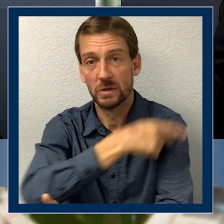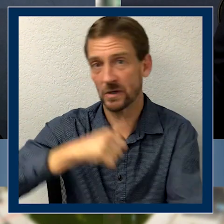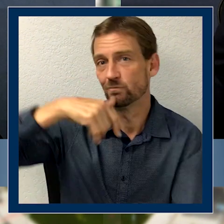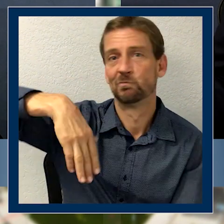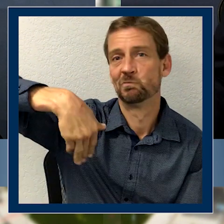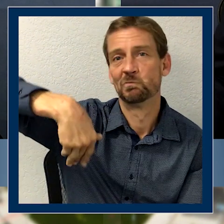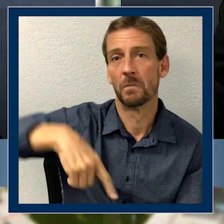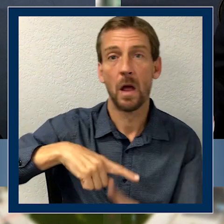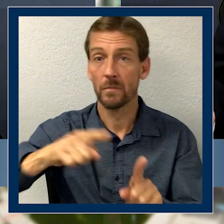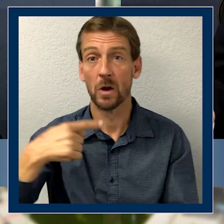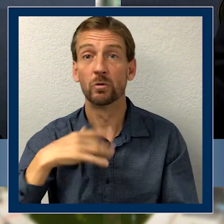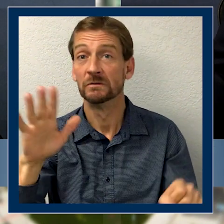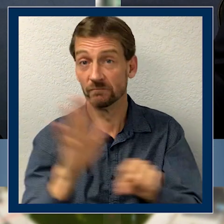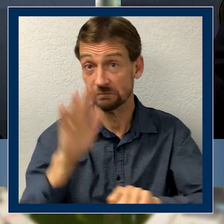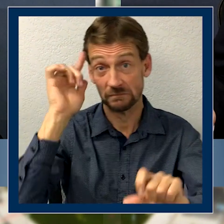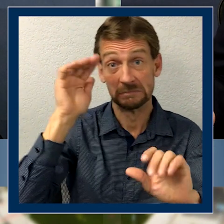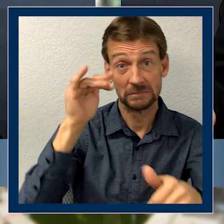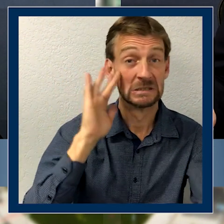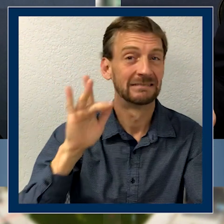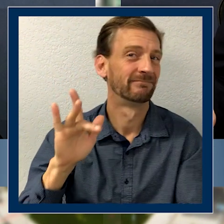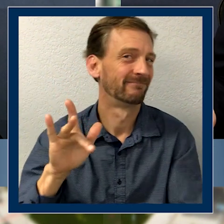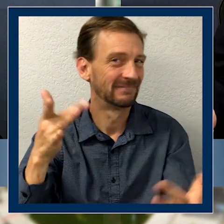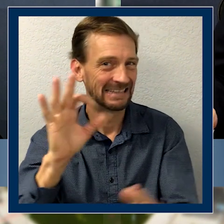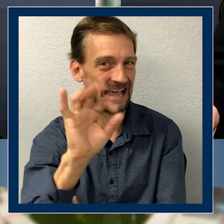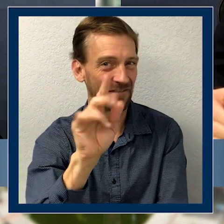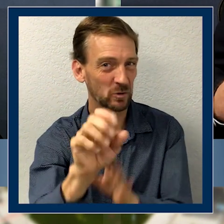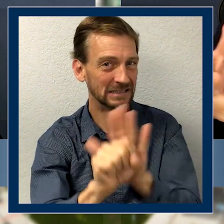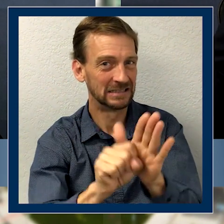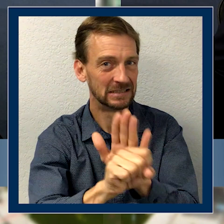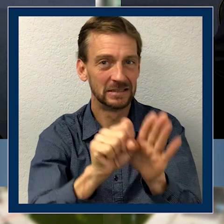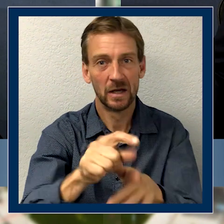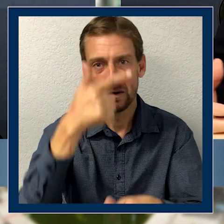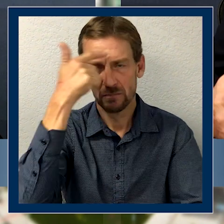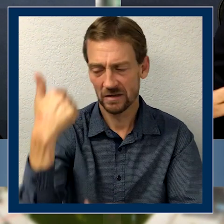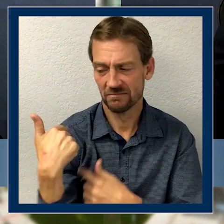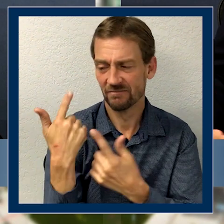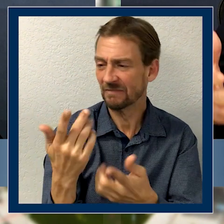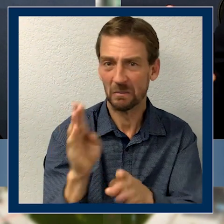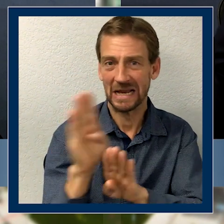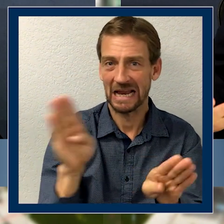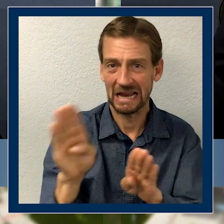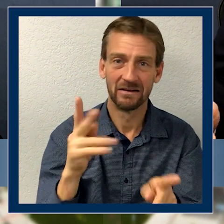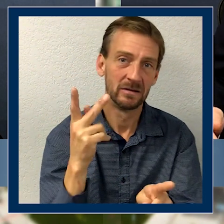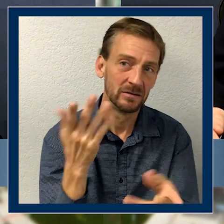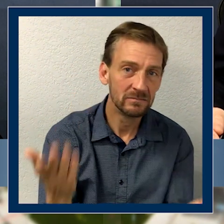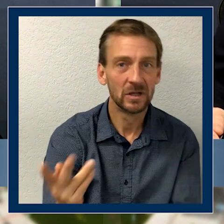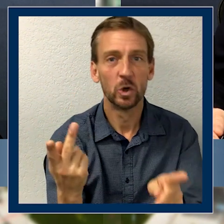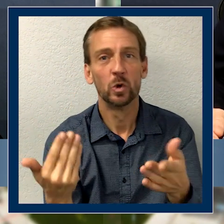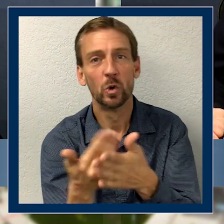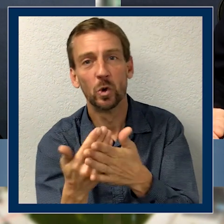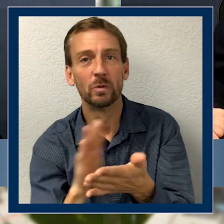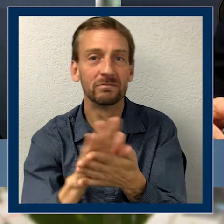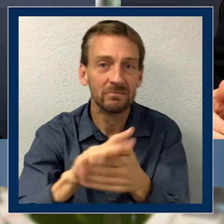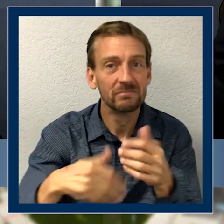And we do fully expect that we're going to have a pretty light flu season. Given all of our behaviors and our new